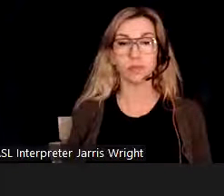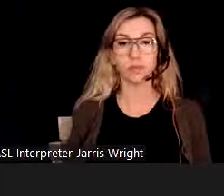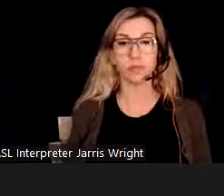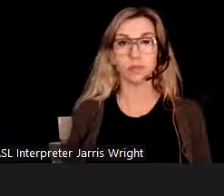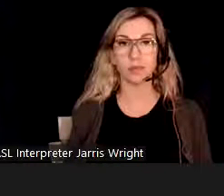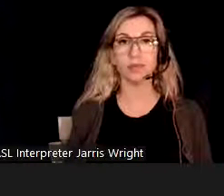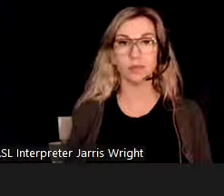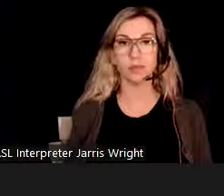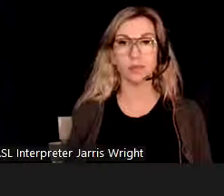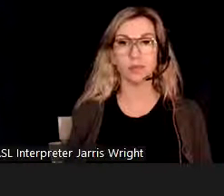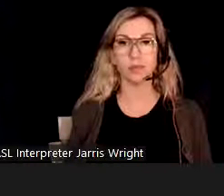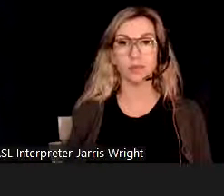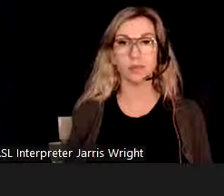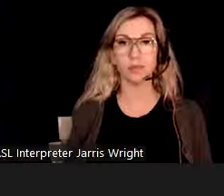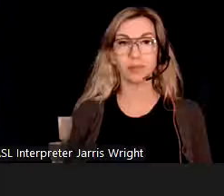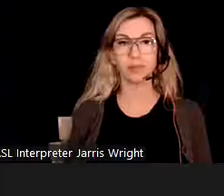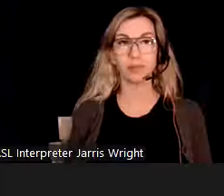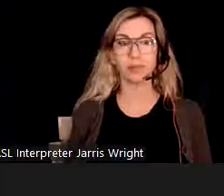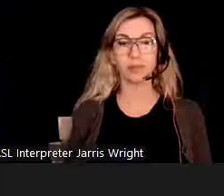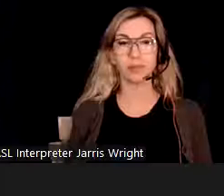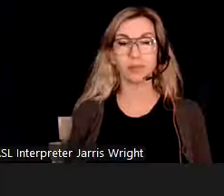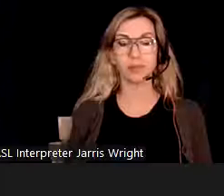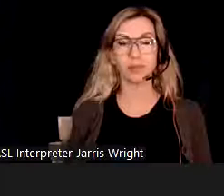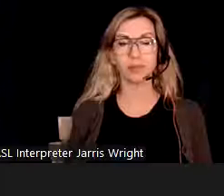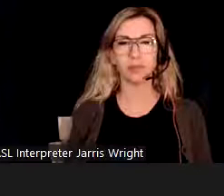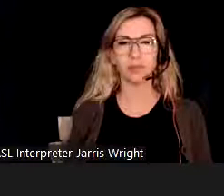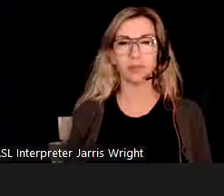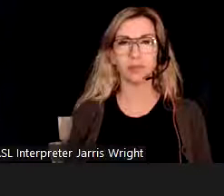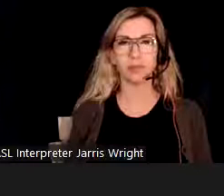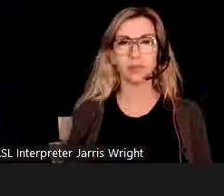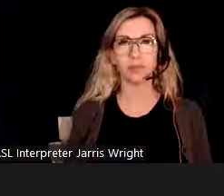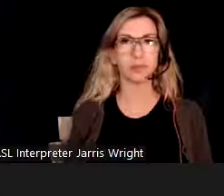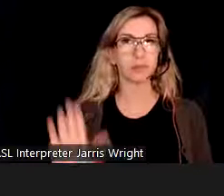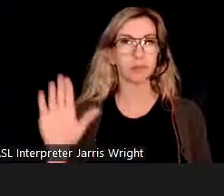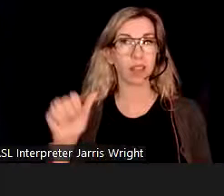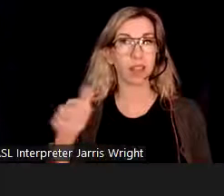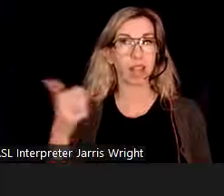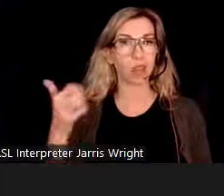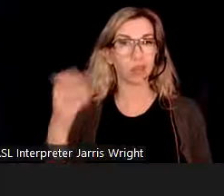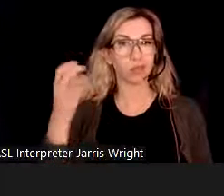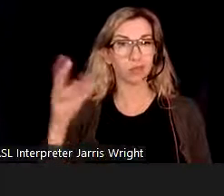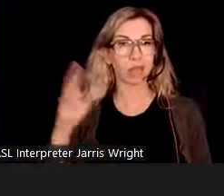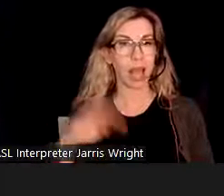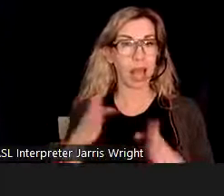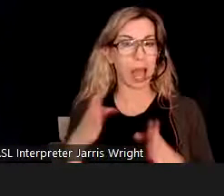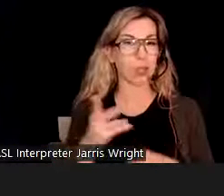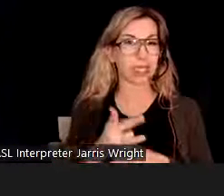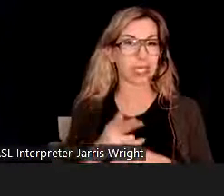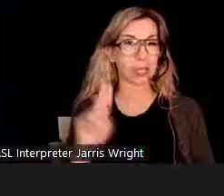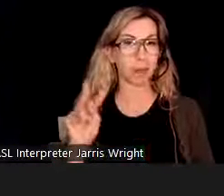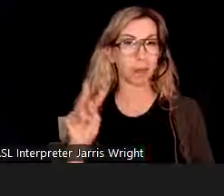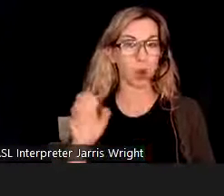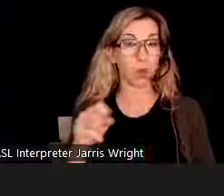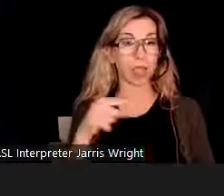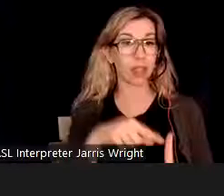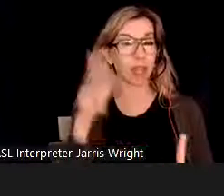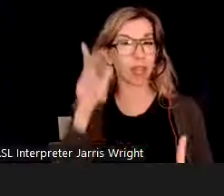Thank you. Next slide. Quick, another housekeeping note. The listening